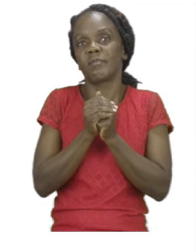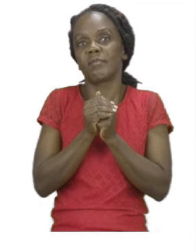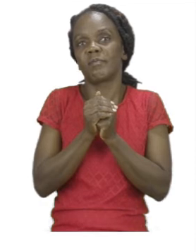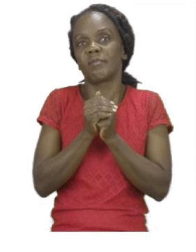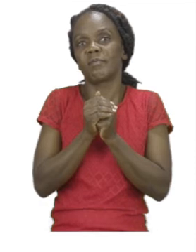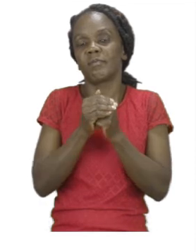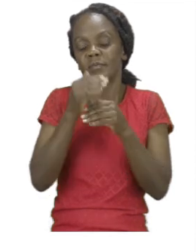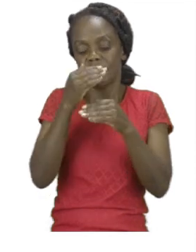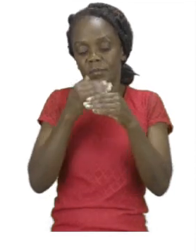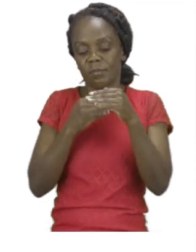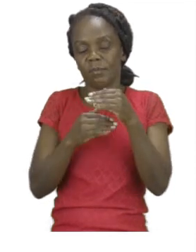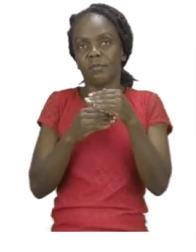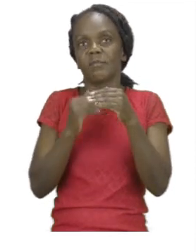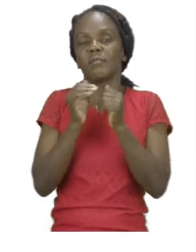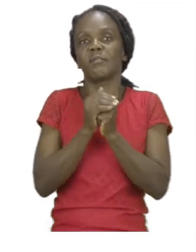Chesrina.